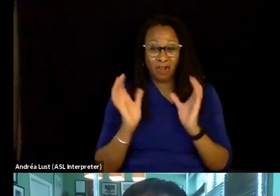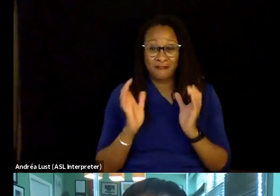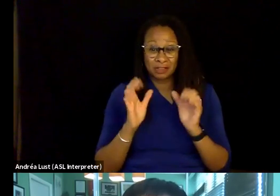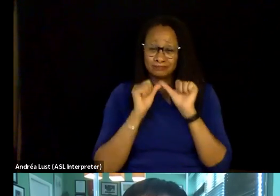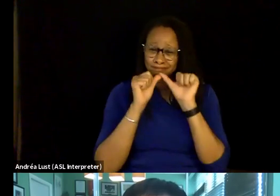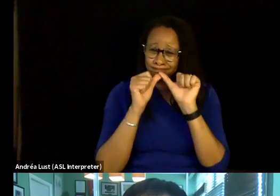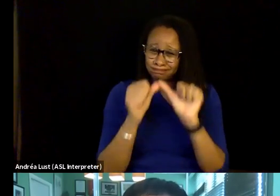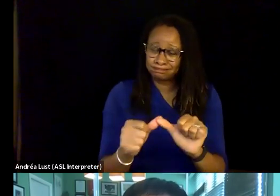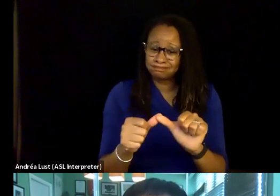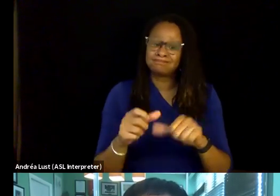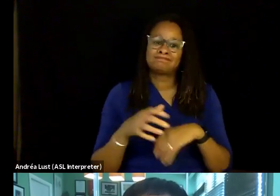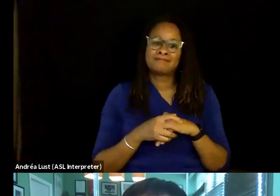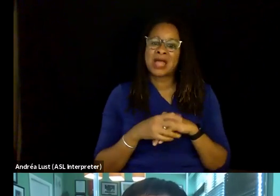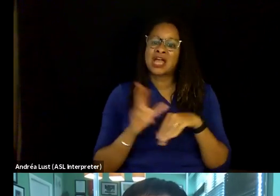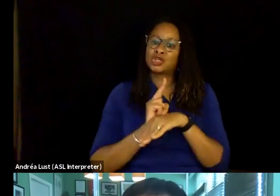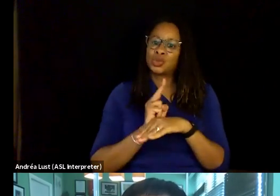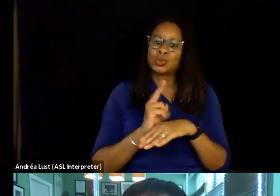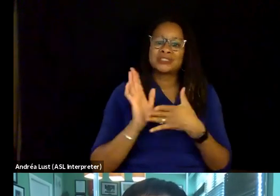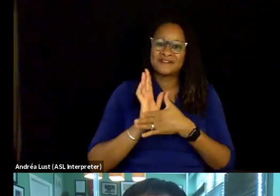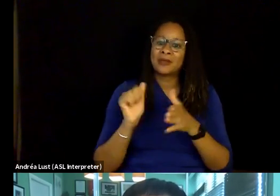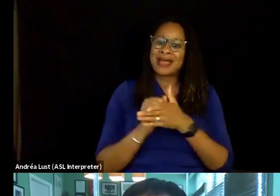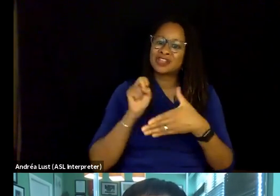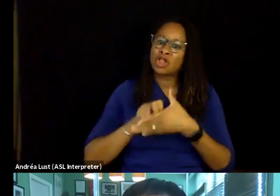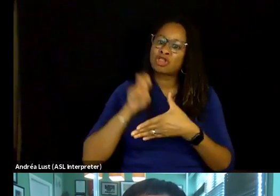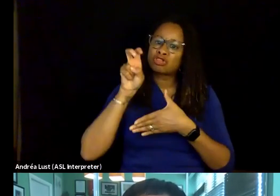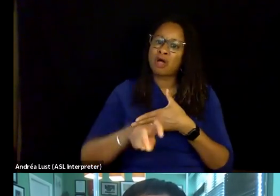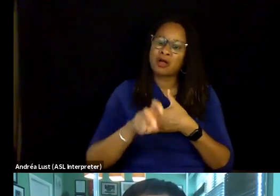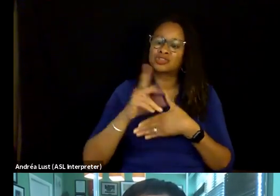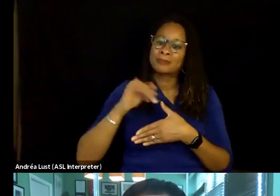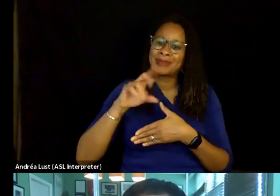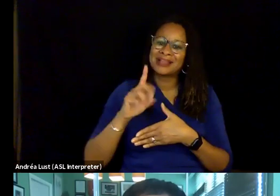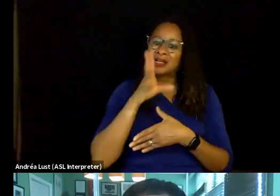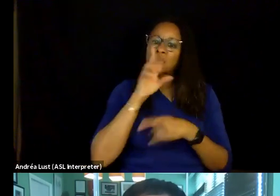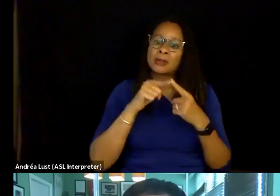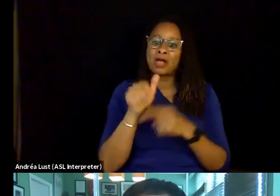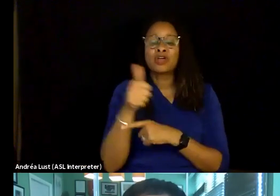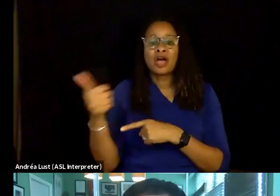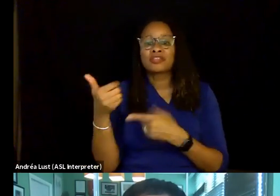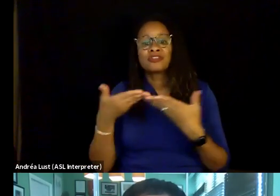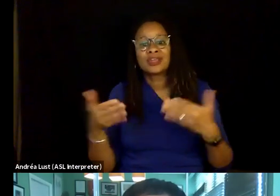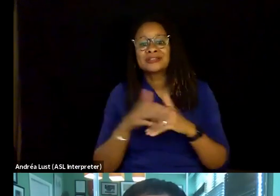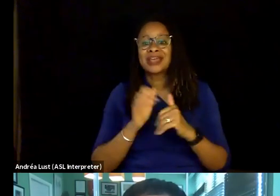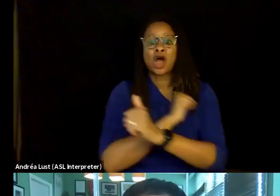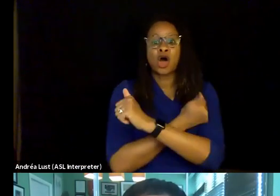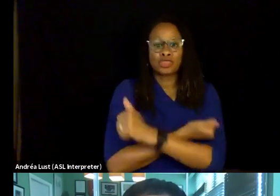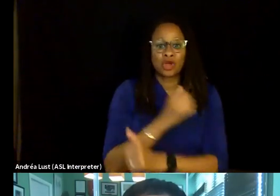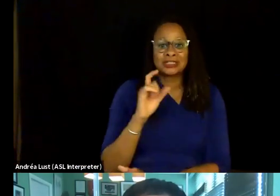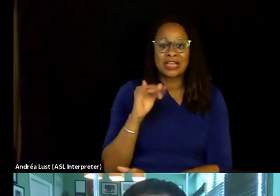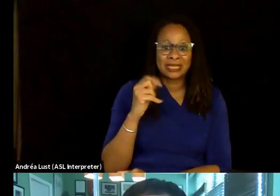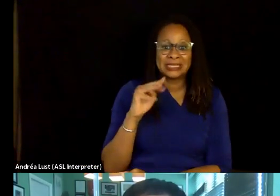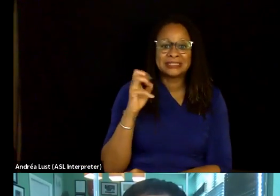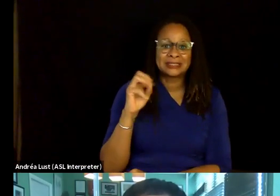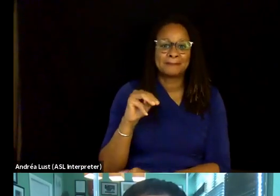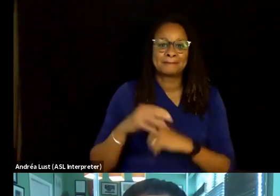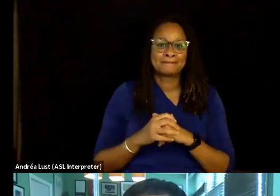going and then use the film as a launching pad to talk about all the other things like authoritarianism, which is also in the film,